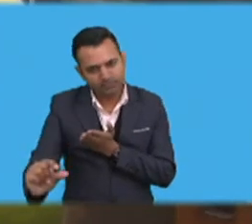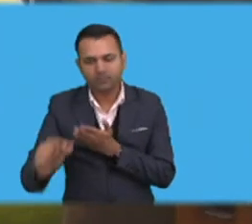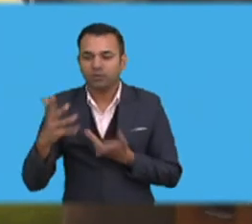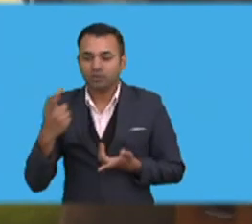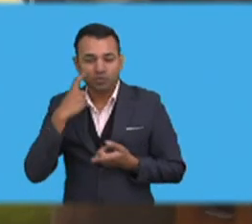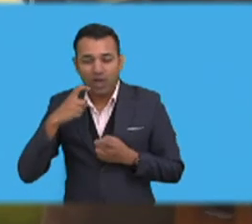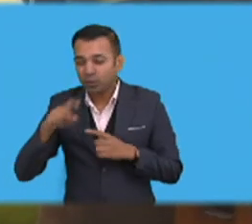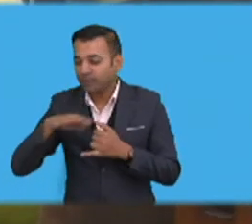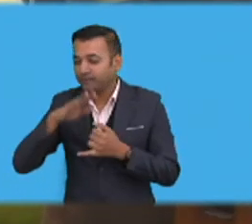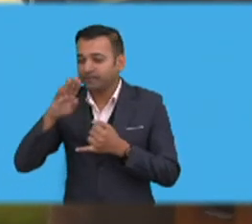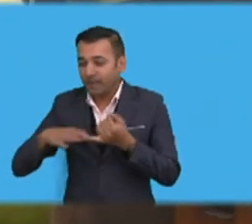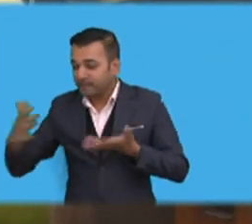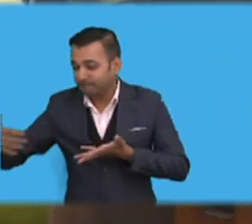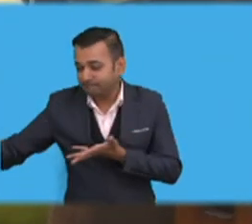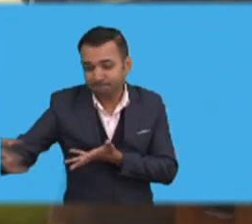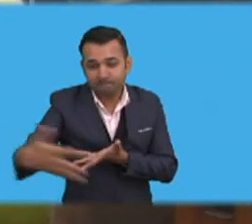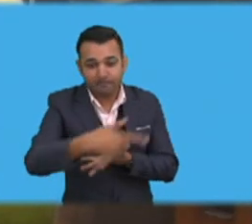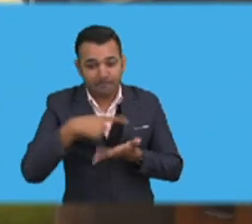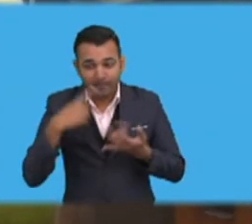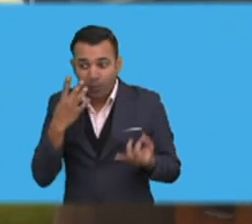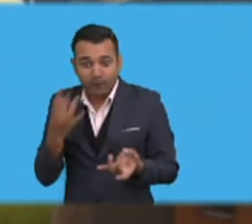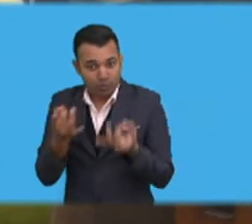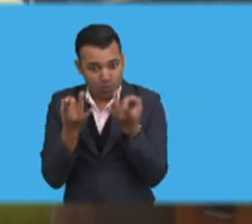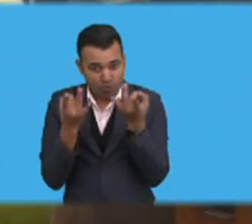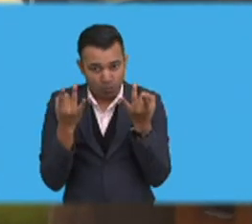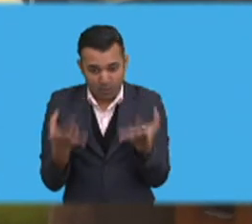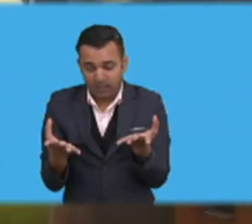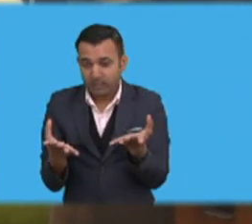claim applications, and once the necessary requirements are complied with,